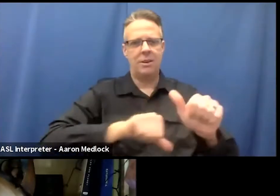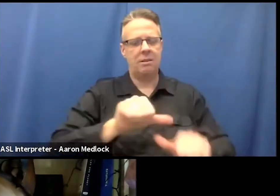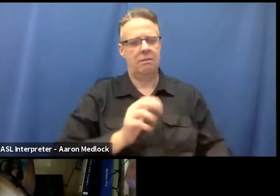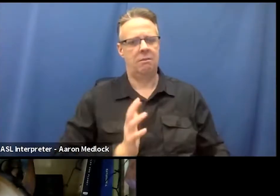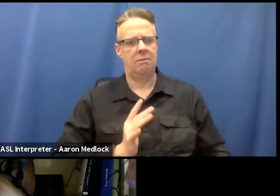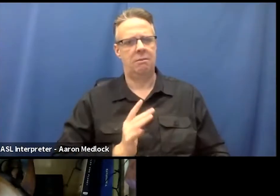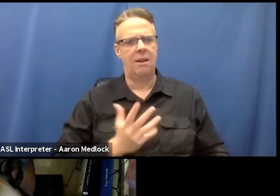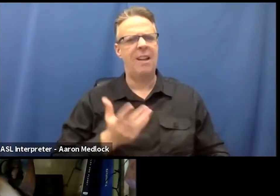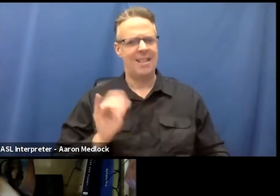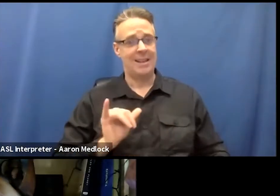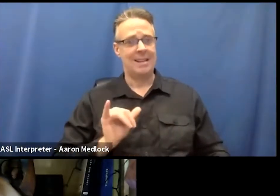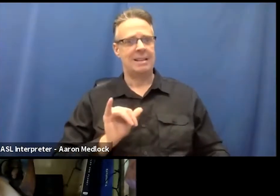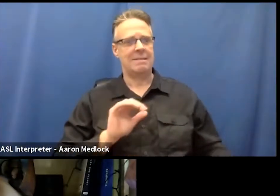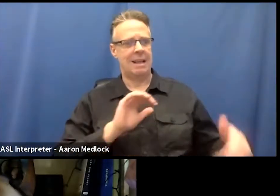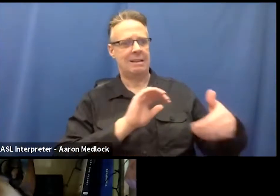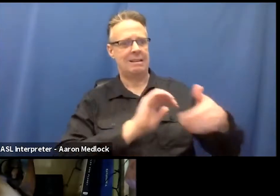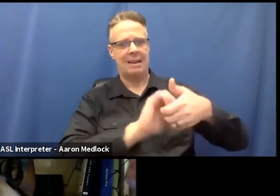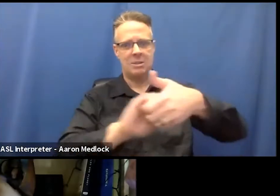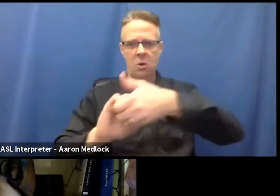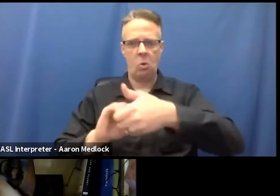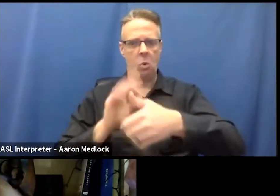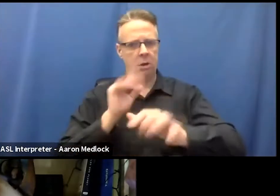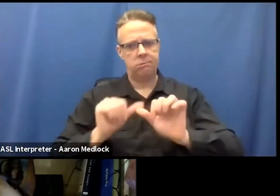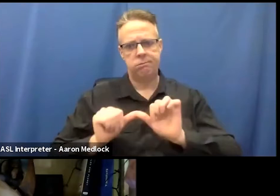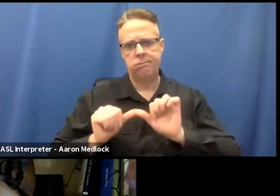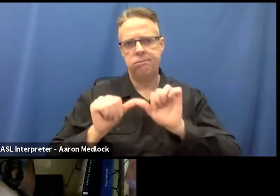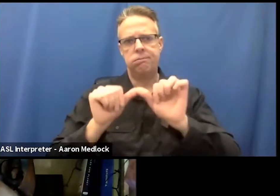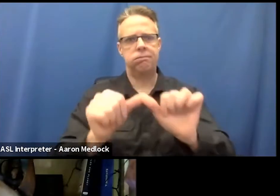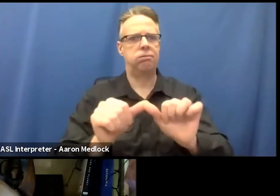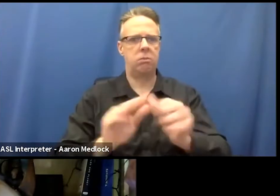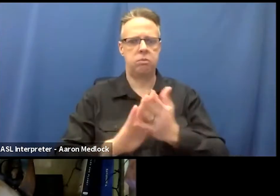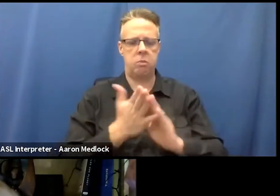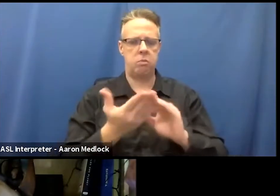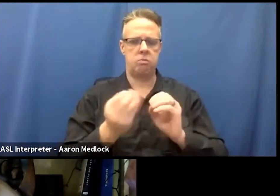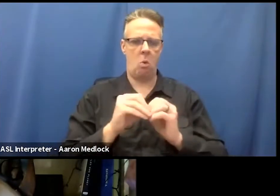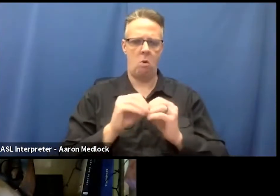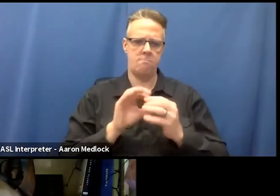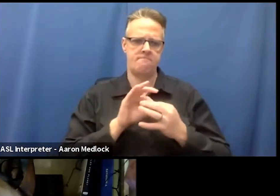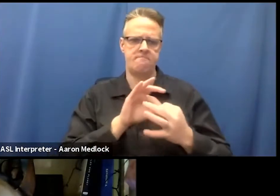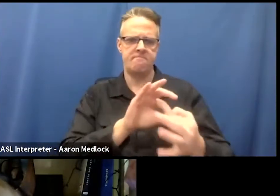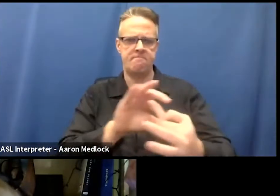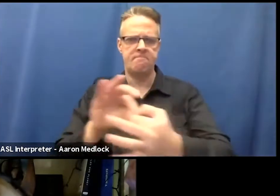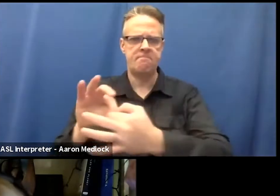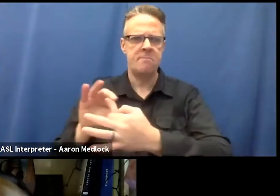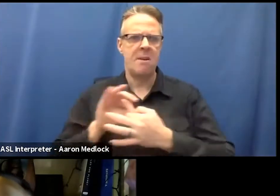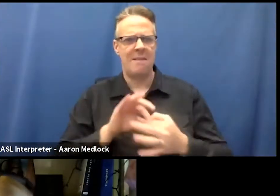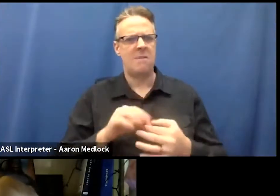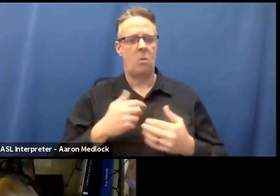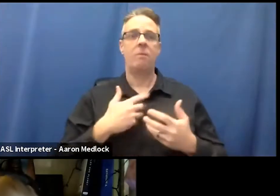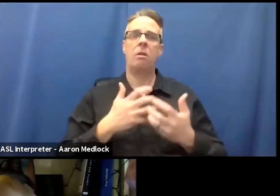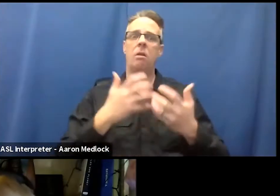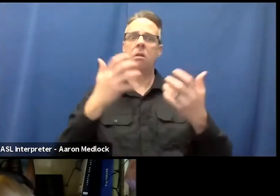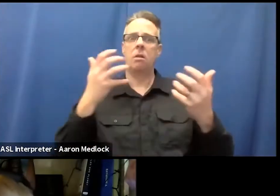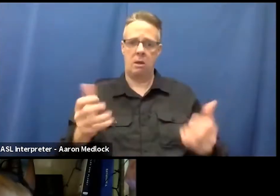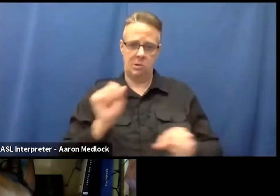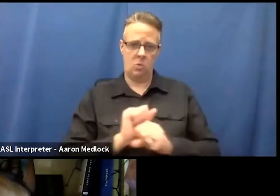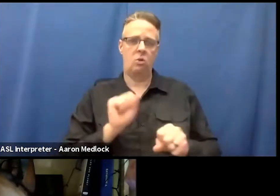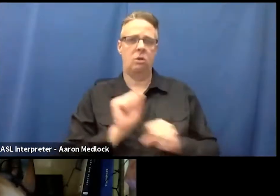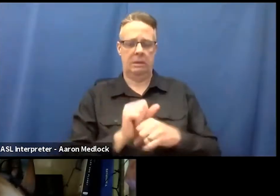those connections are going to continue to be forged, because we have a lot of work to do to